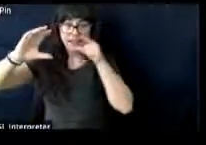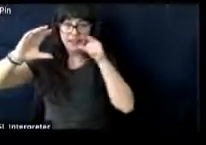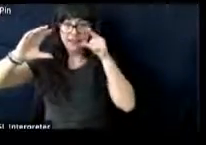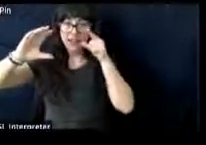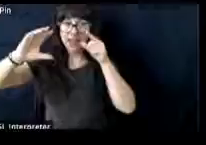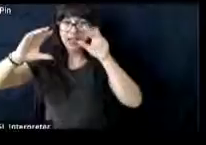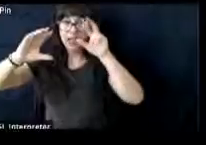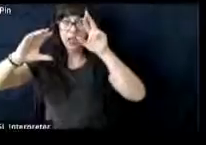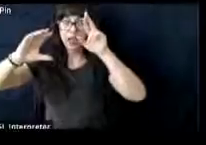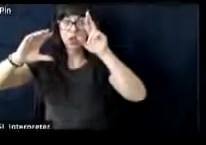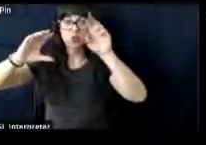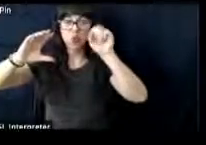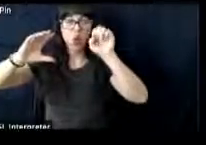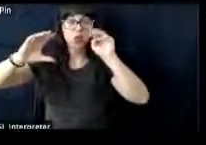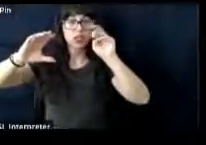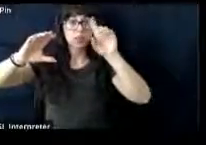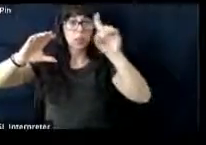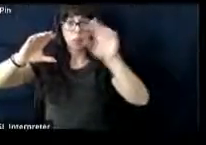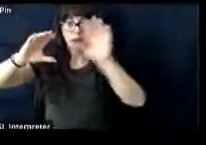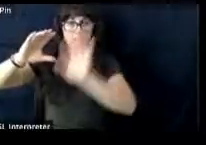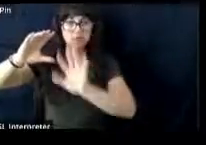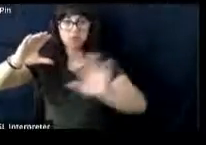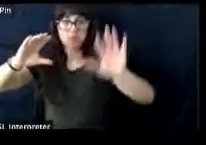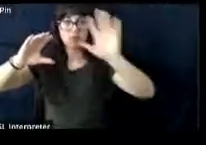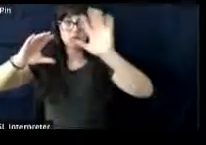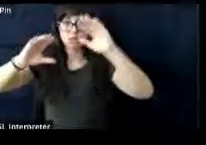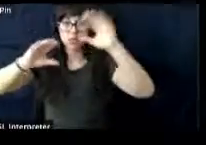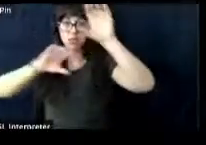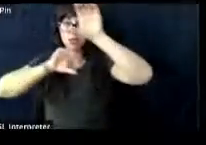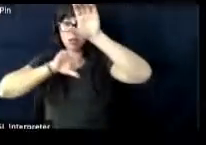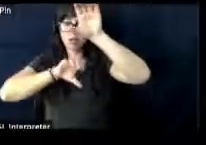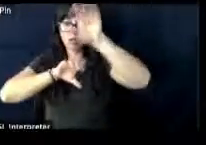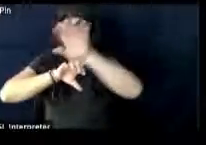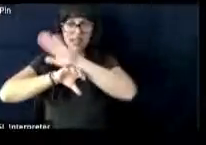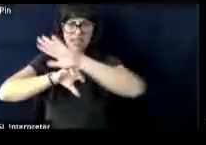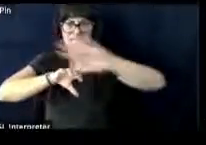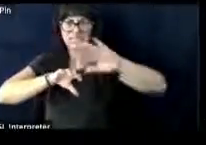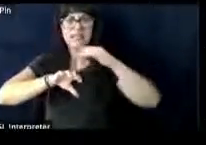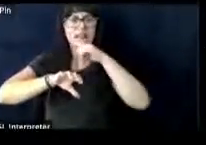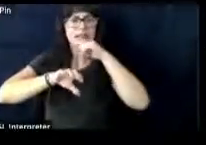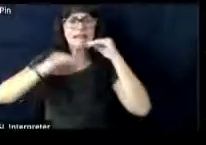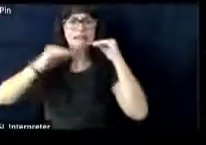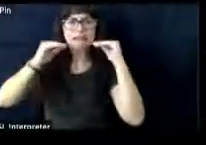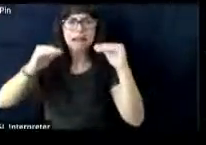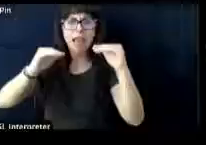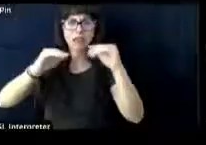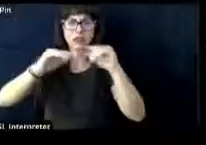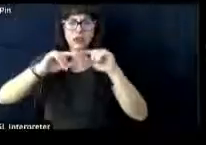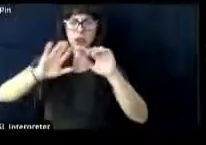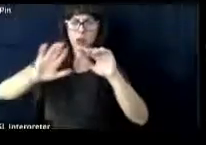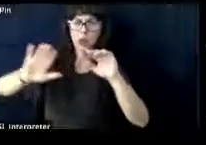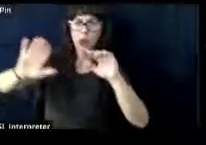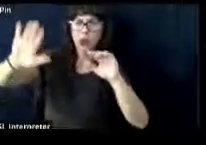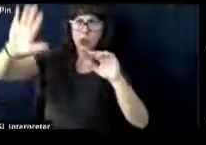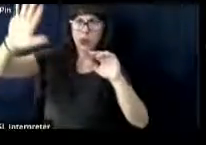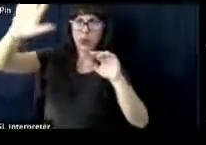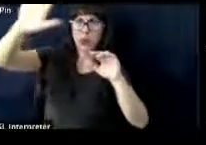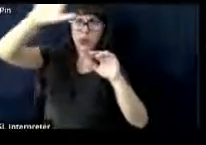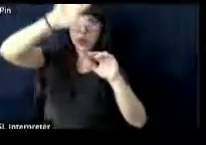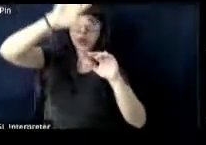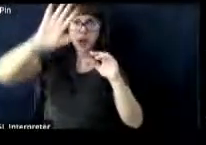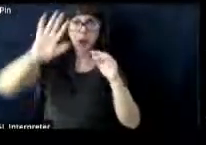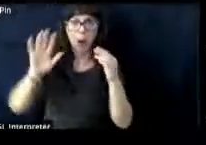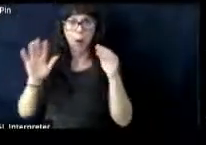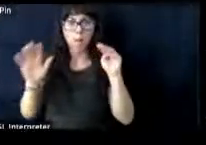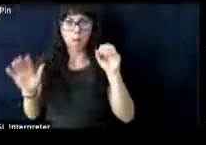just wide open desert, this whole area. And up through Mojave, it's wide